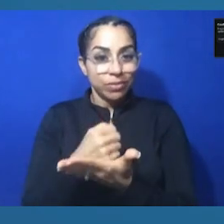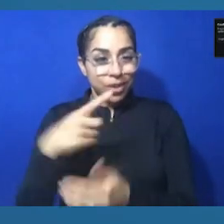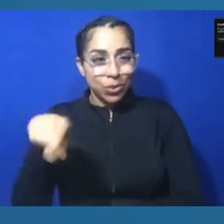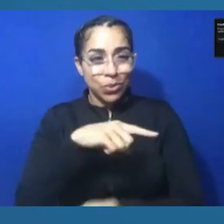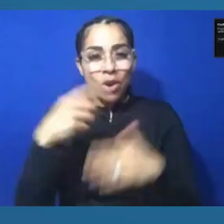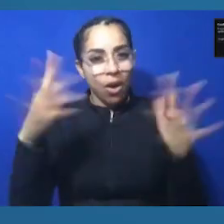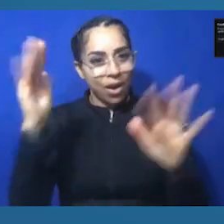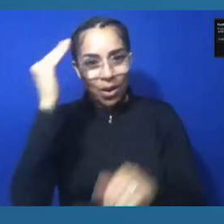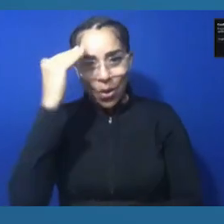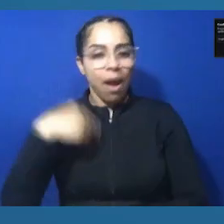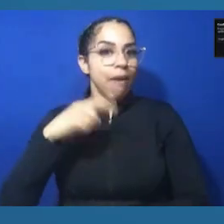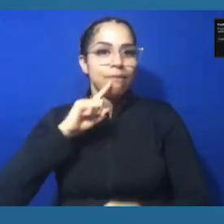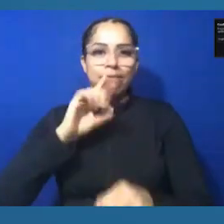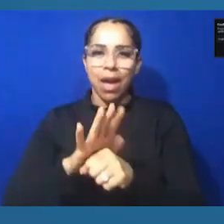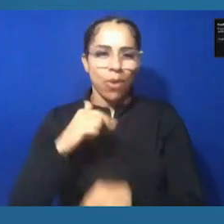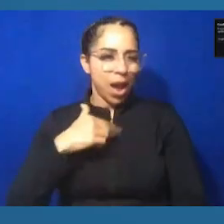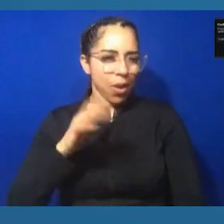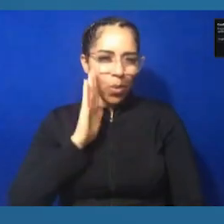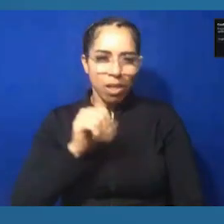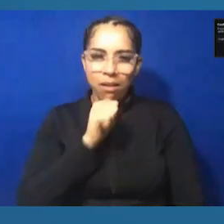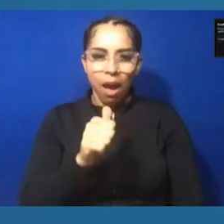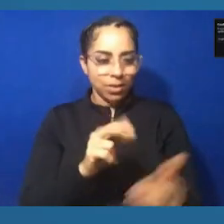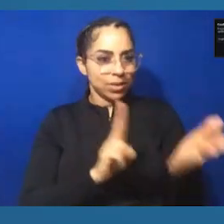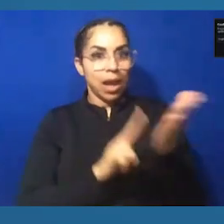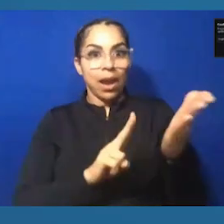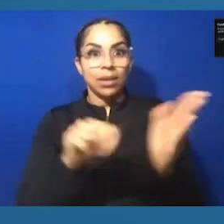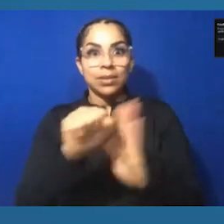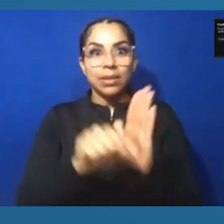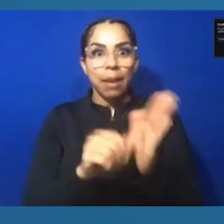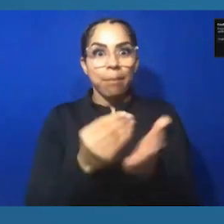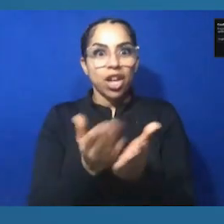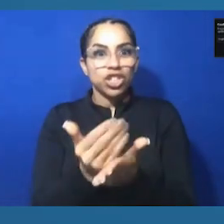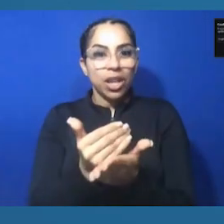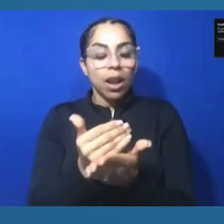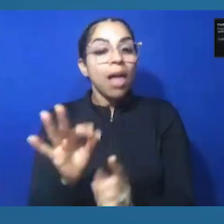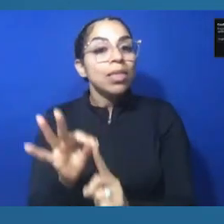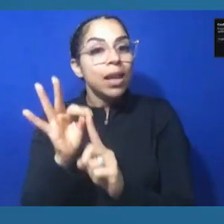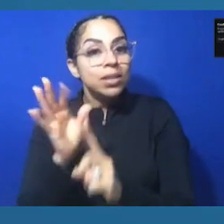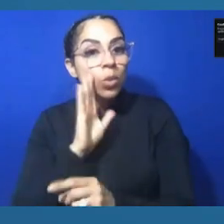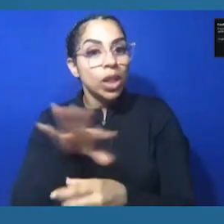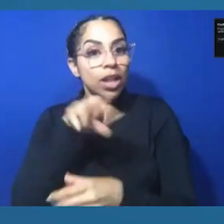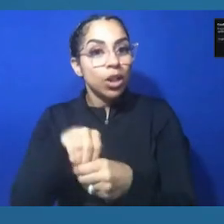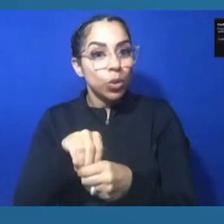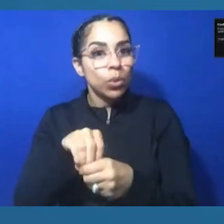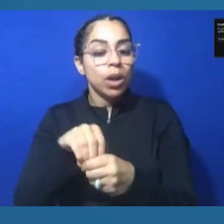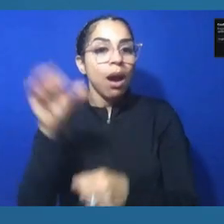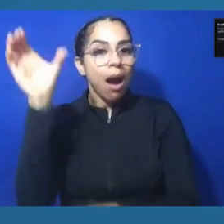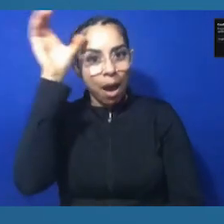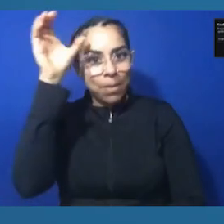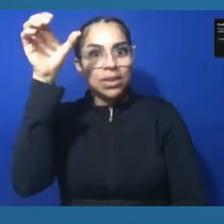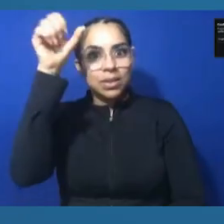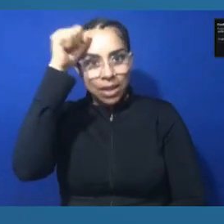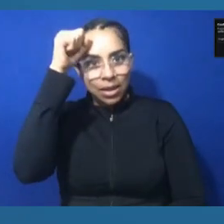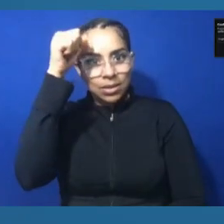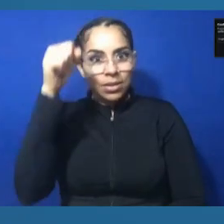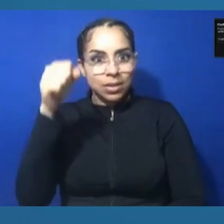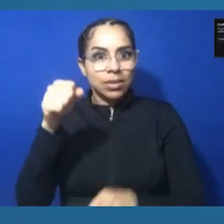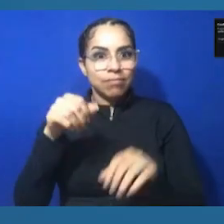I vowed I would not sign off on a state budget unless it included common sense discovery reforms.